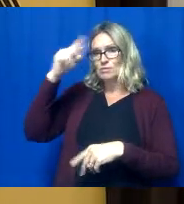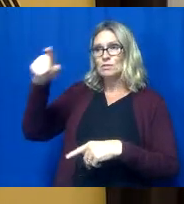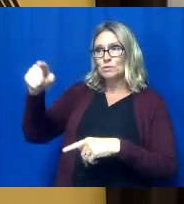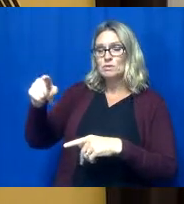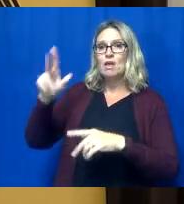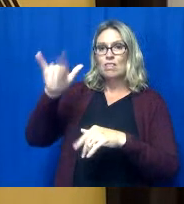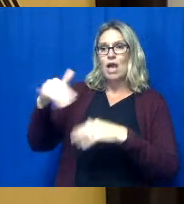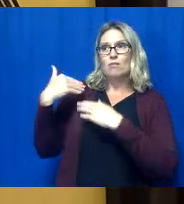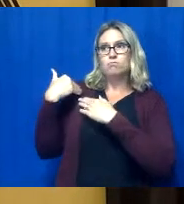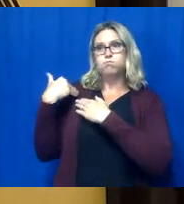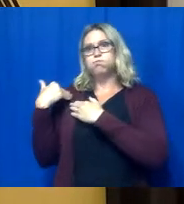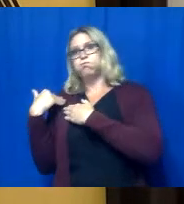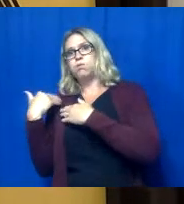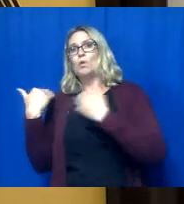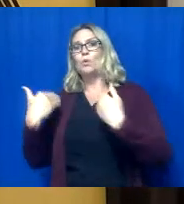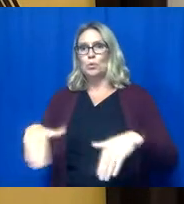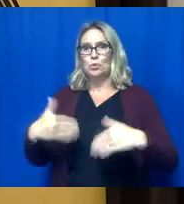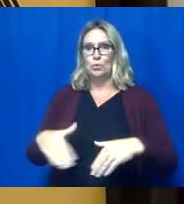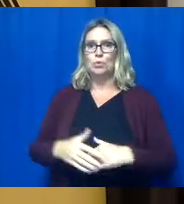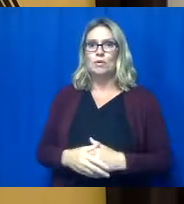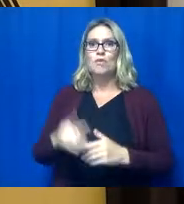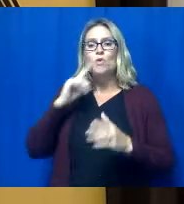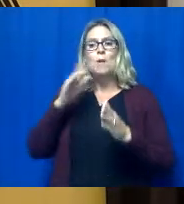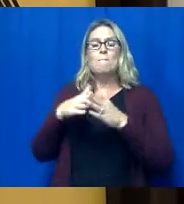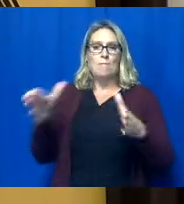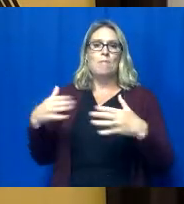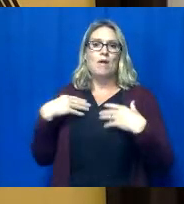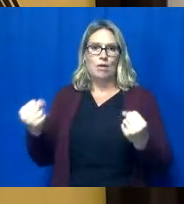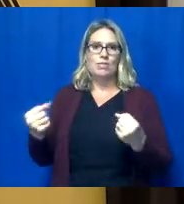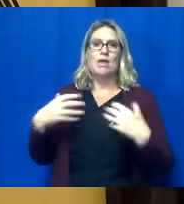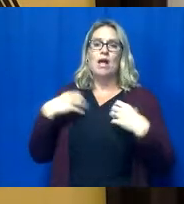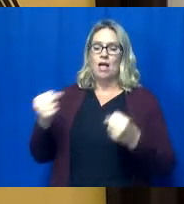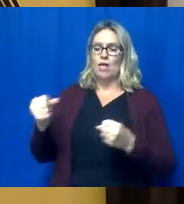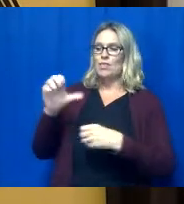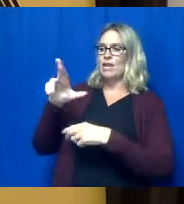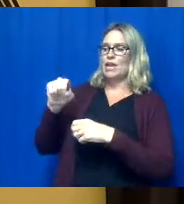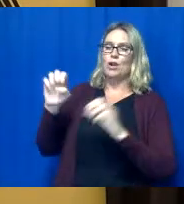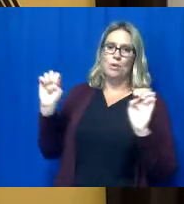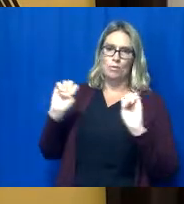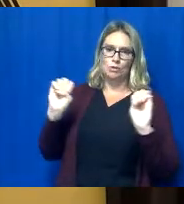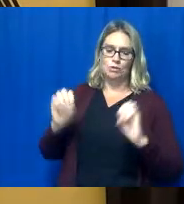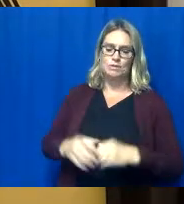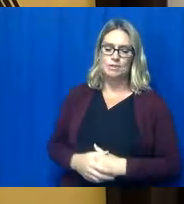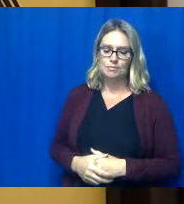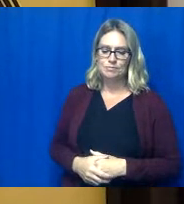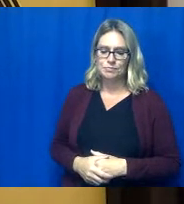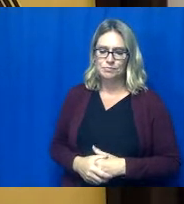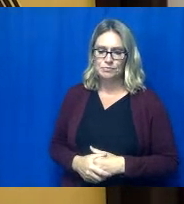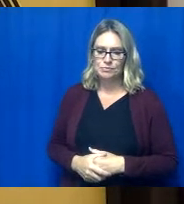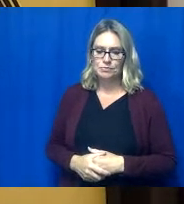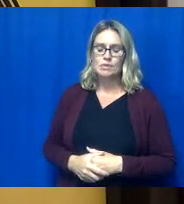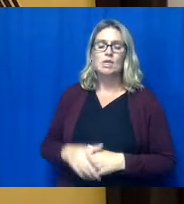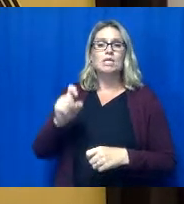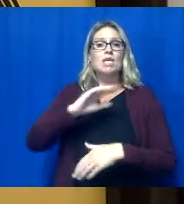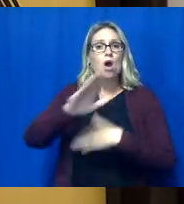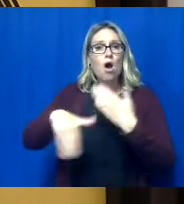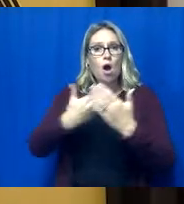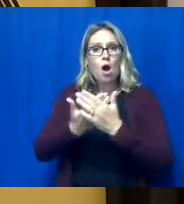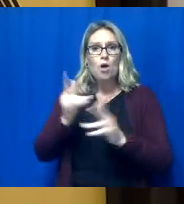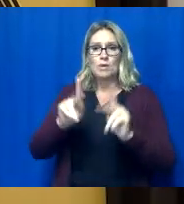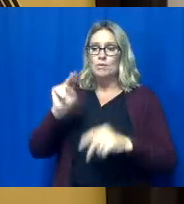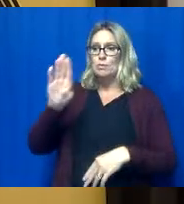Brunswick, and constitutes a public health and healthcare emergency. We need all New Brunswickers to take urgent